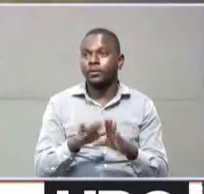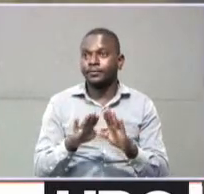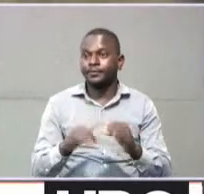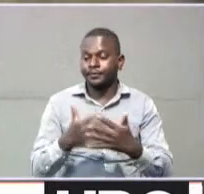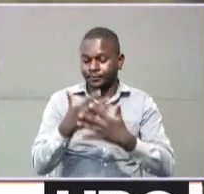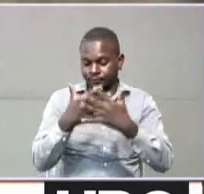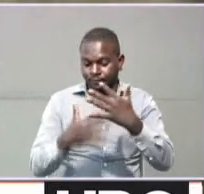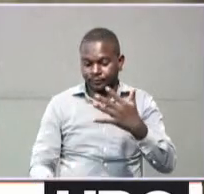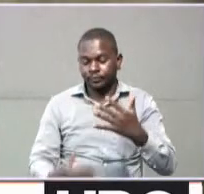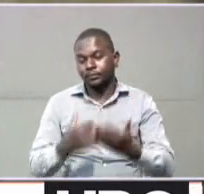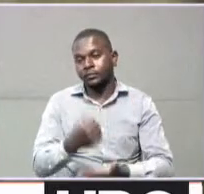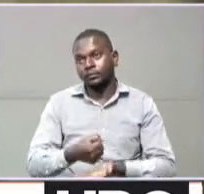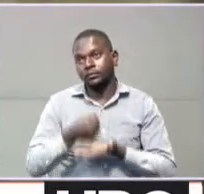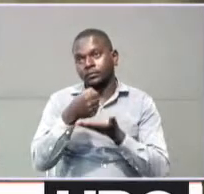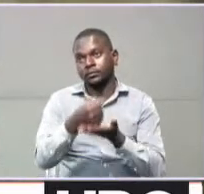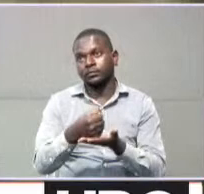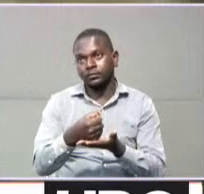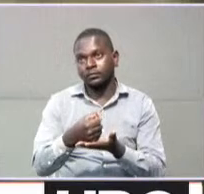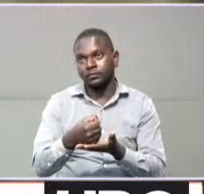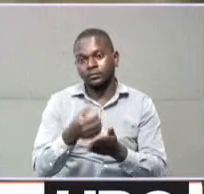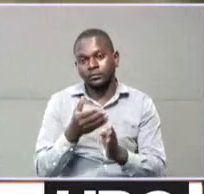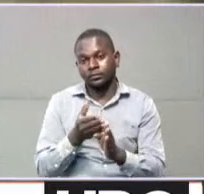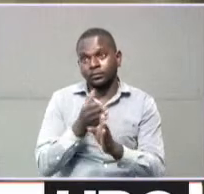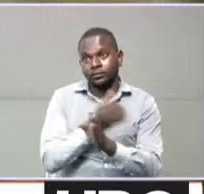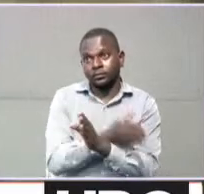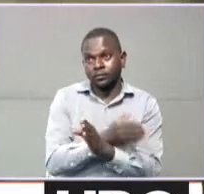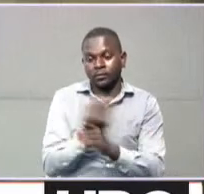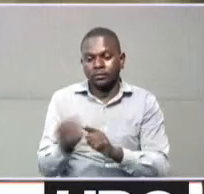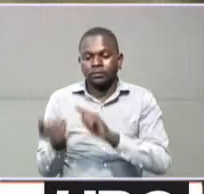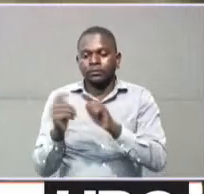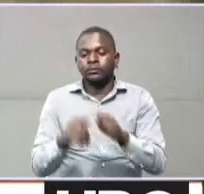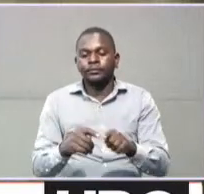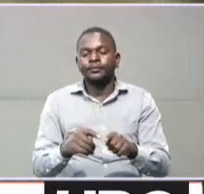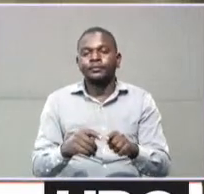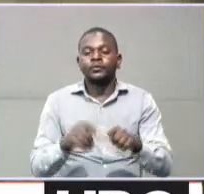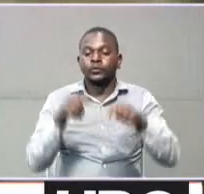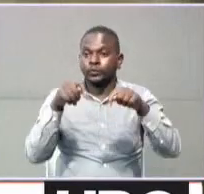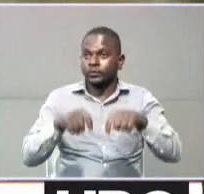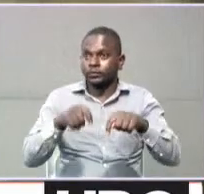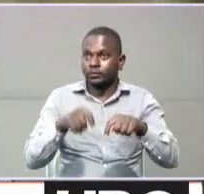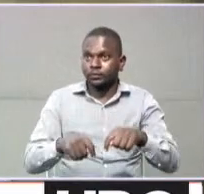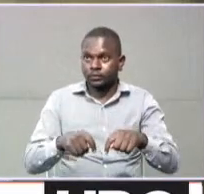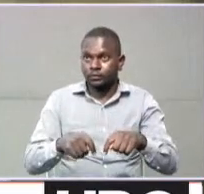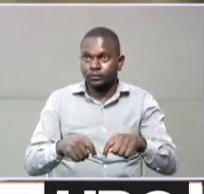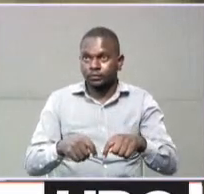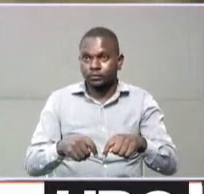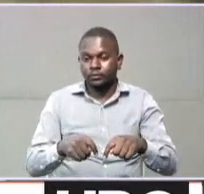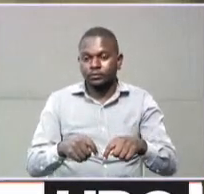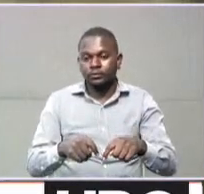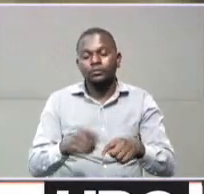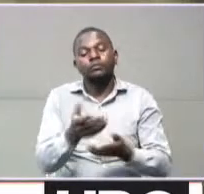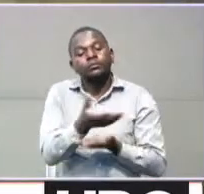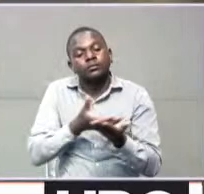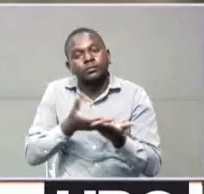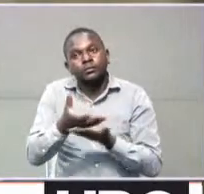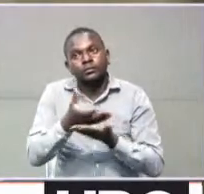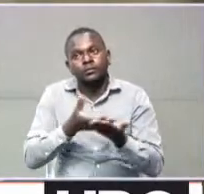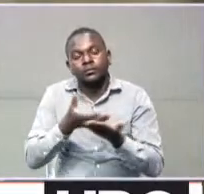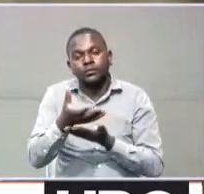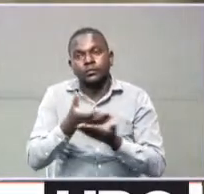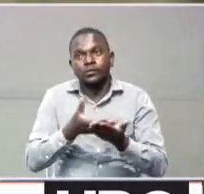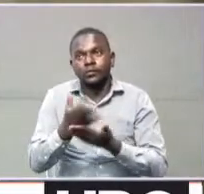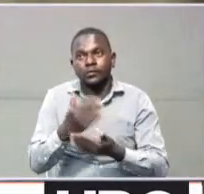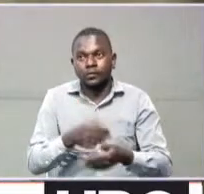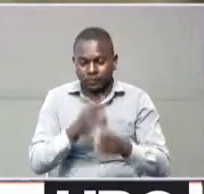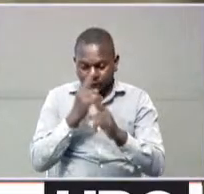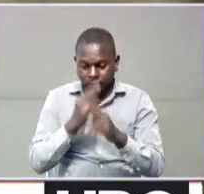list will help you before sometimes coming on the floor you know today i'm going to be interfacing with